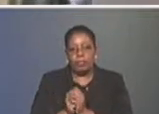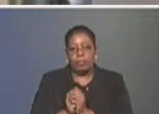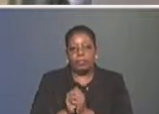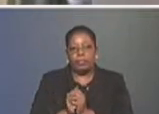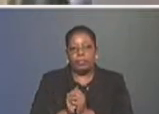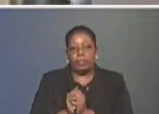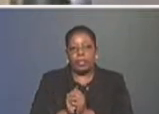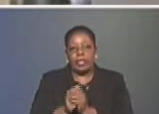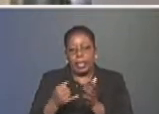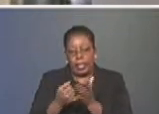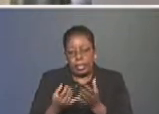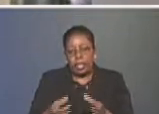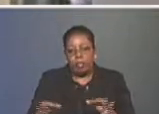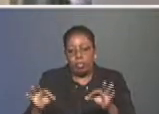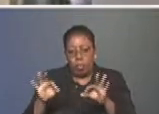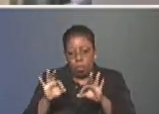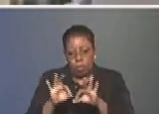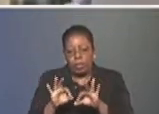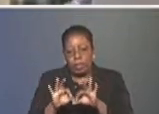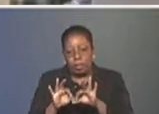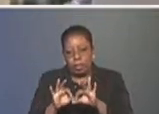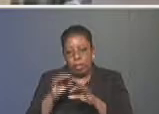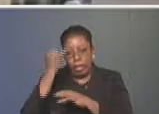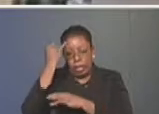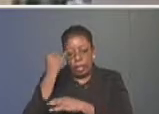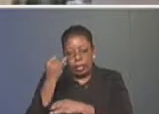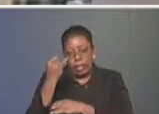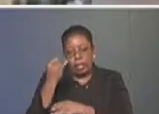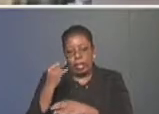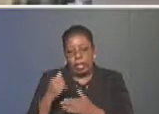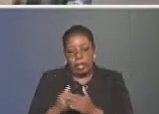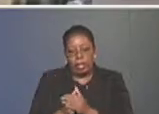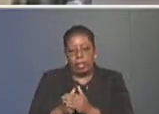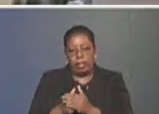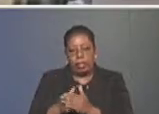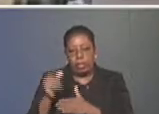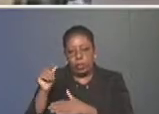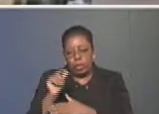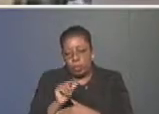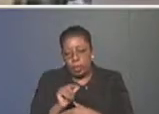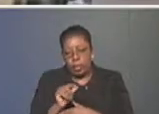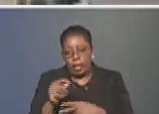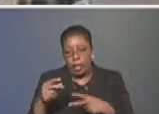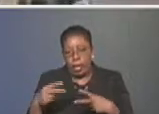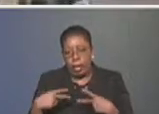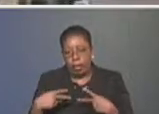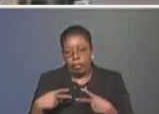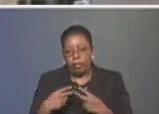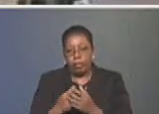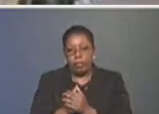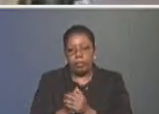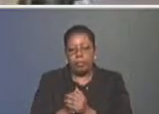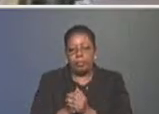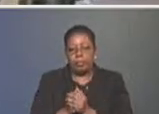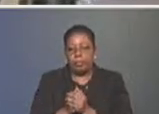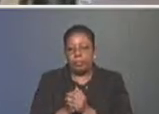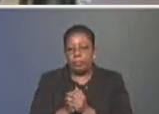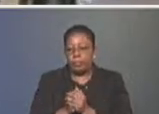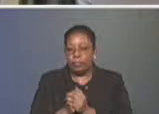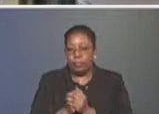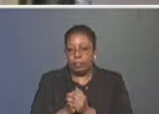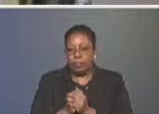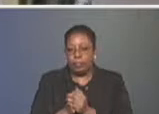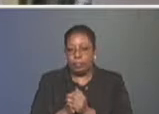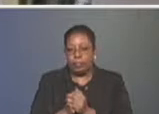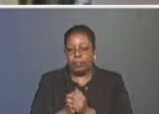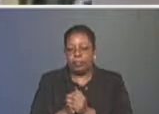important because Italy is the head of the G20, and so they have some influence on the other members